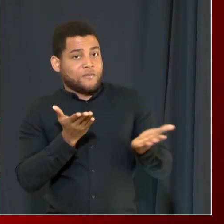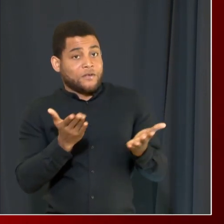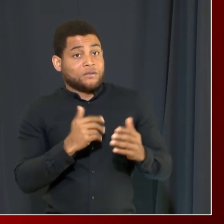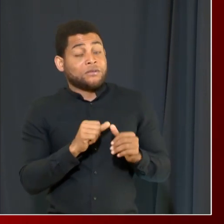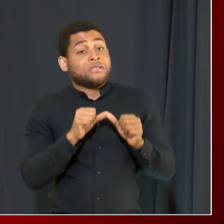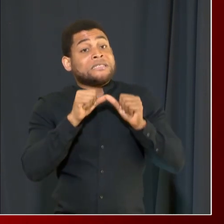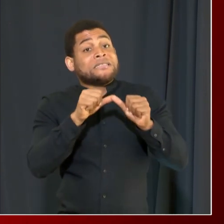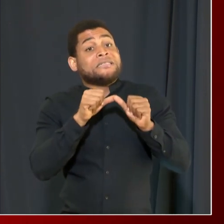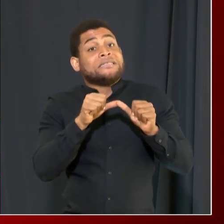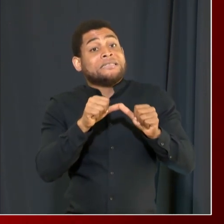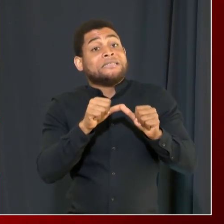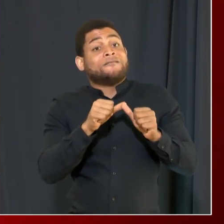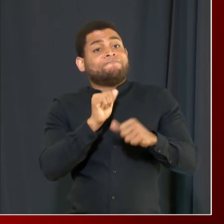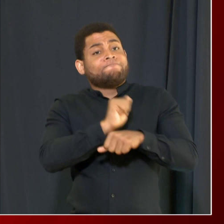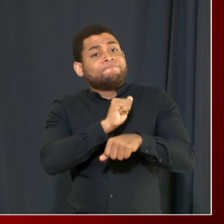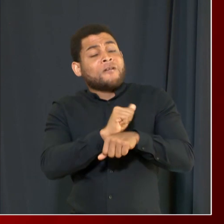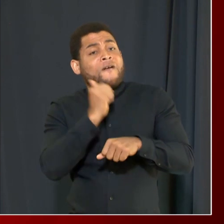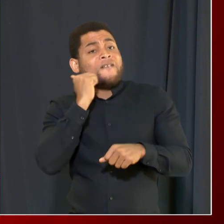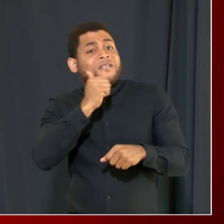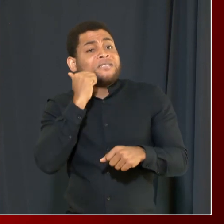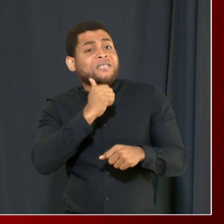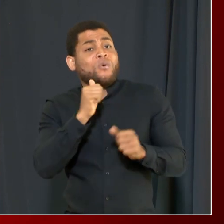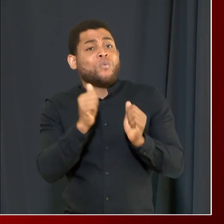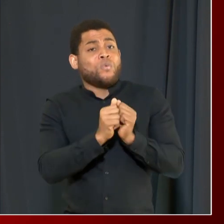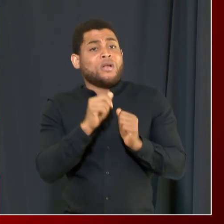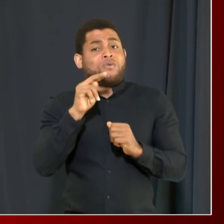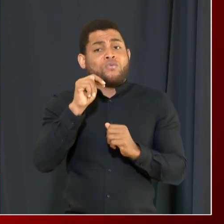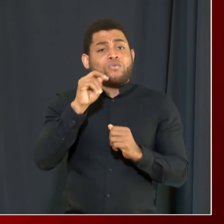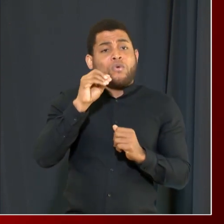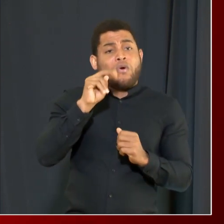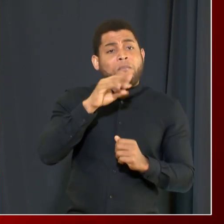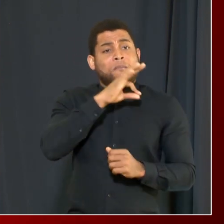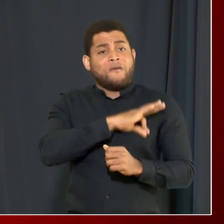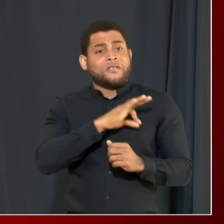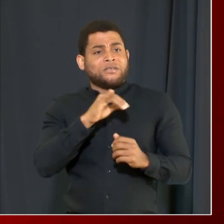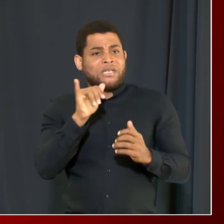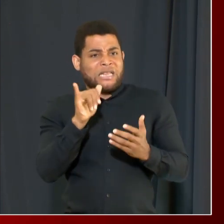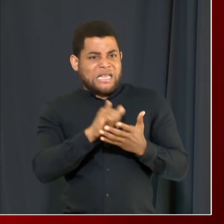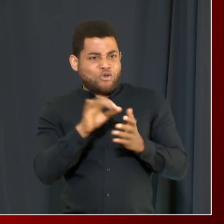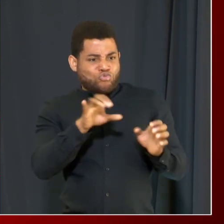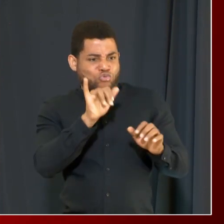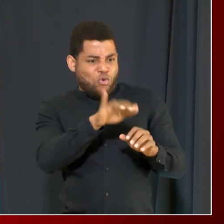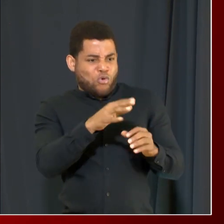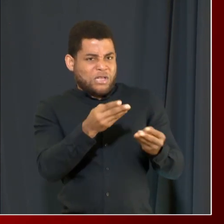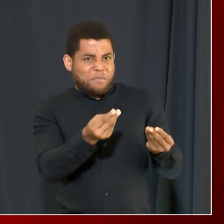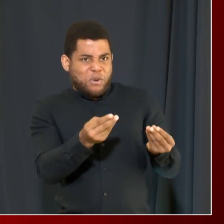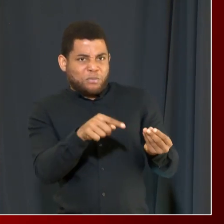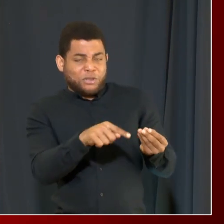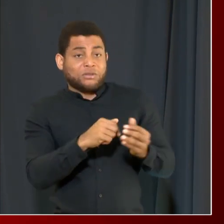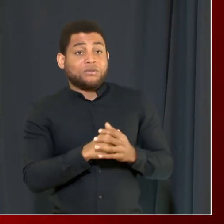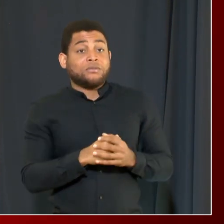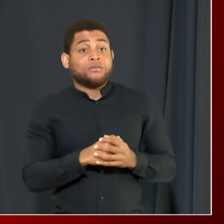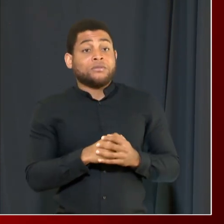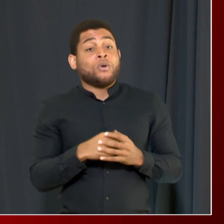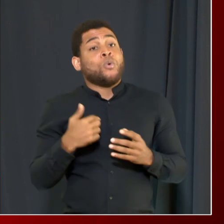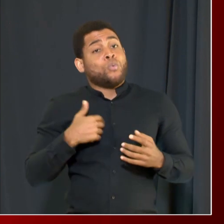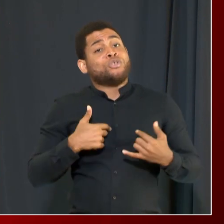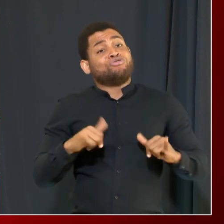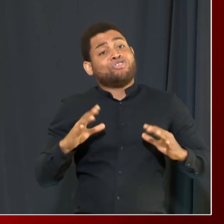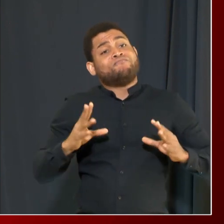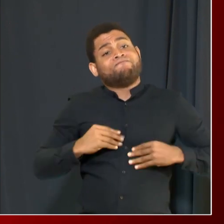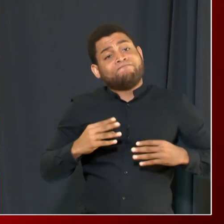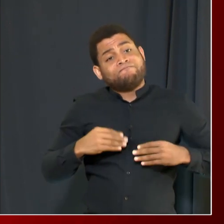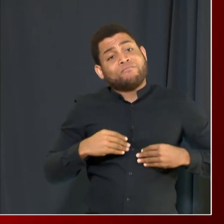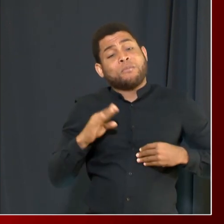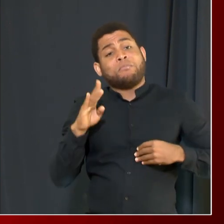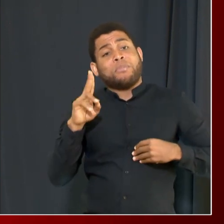day with the nonprofit providers that do some of the on-the-ground work. We still both receive buses, but also we receive